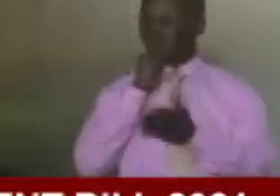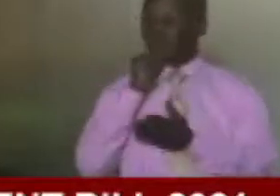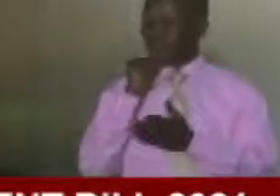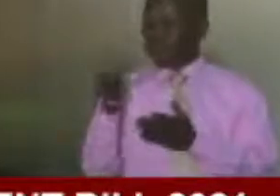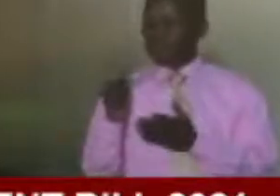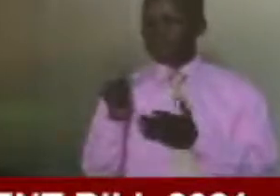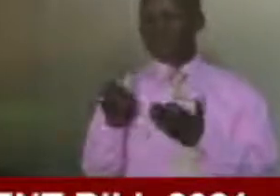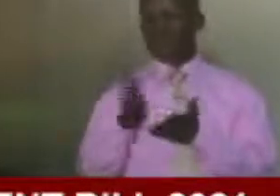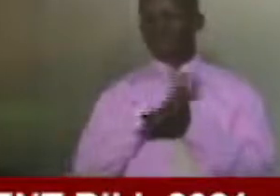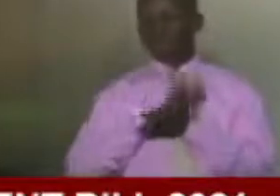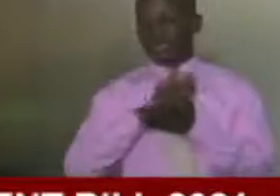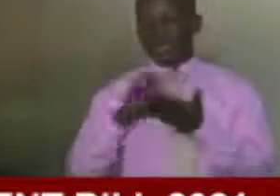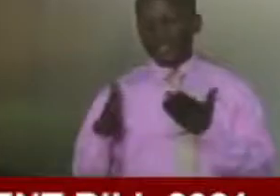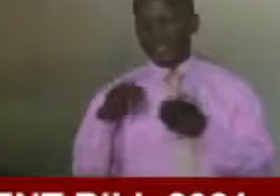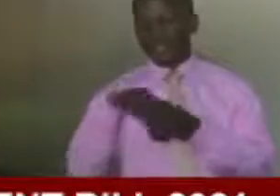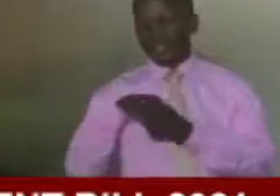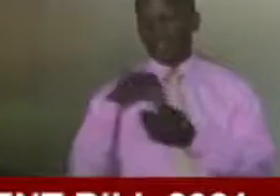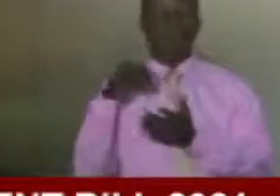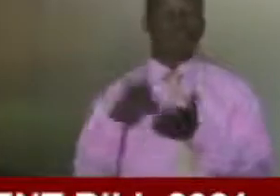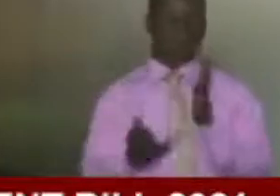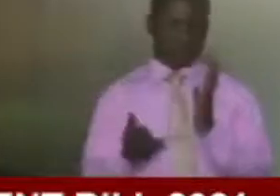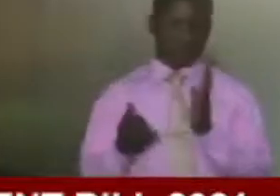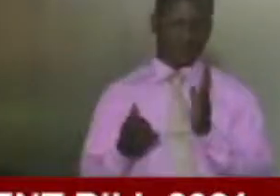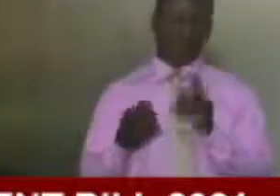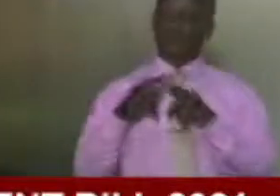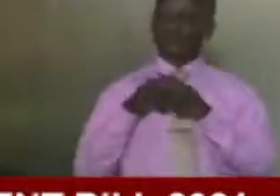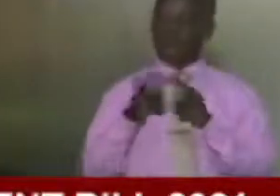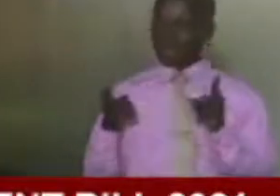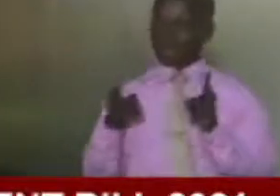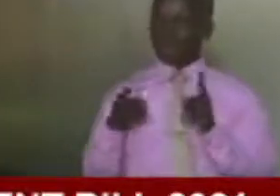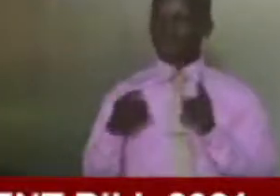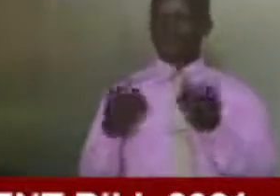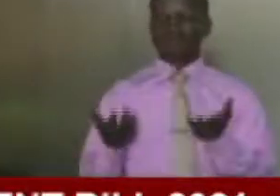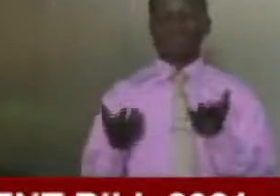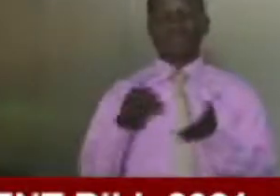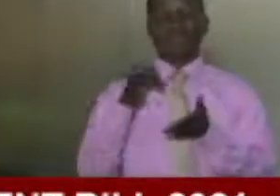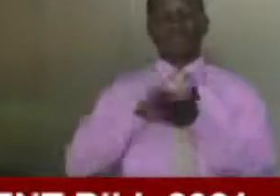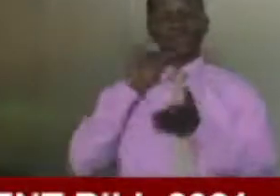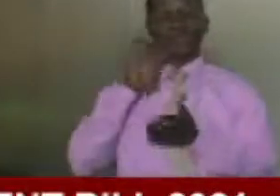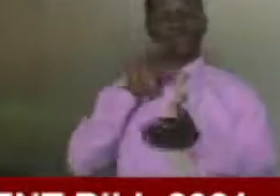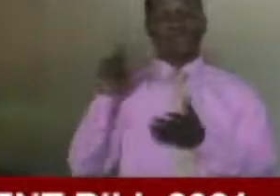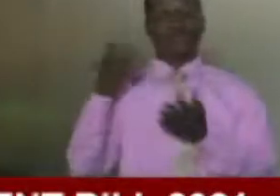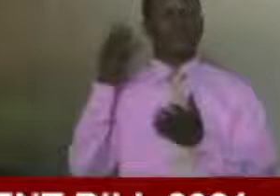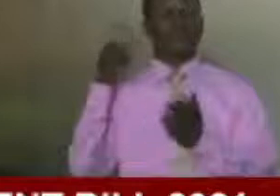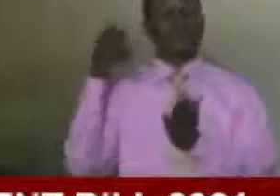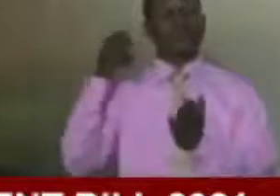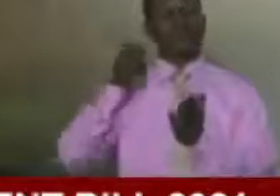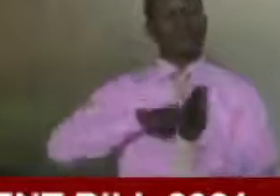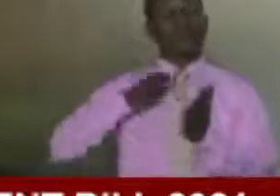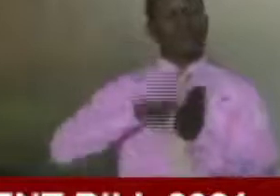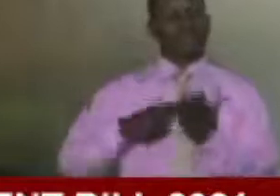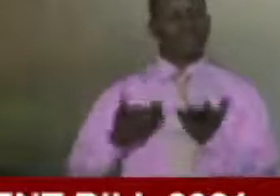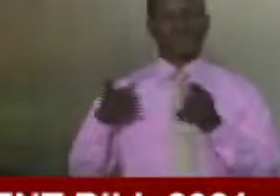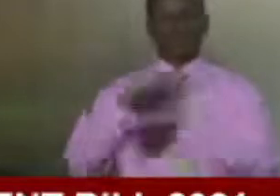you know, engaged, you know, the way it should be. But in spite of that, the bill was passed. And today you have agencies that have been